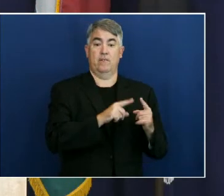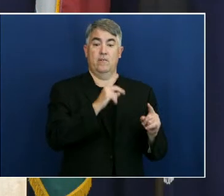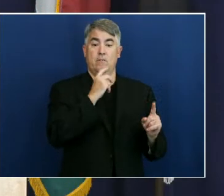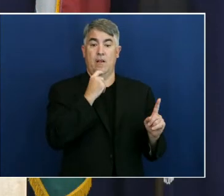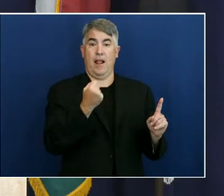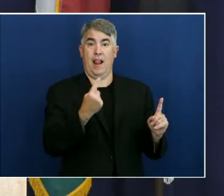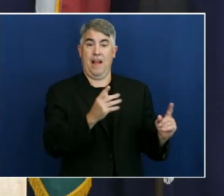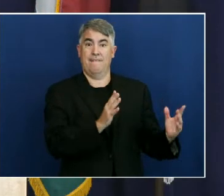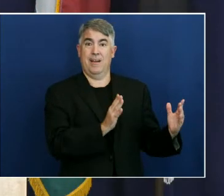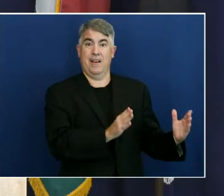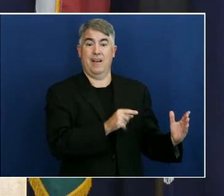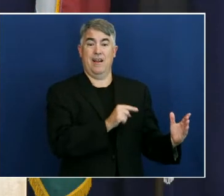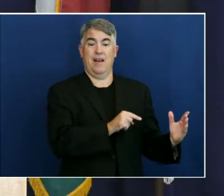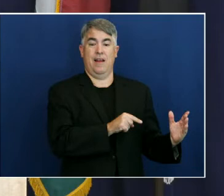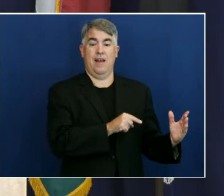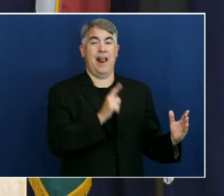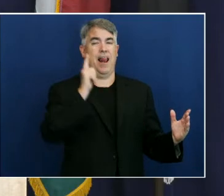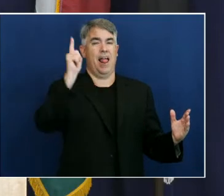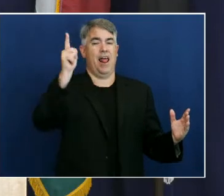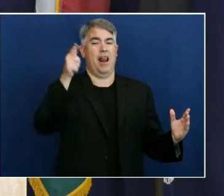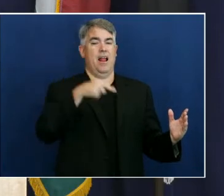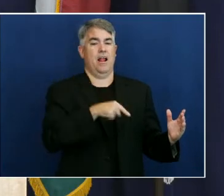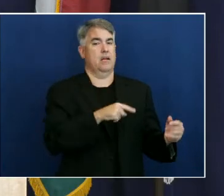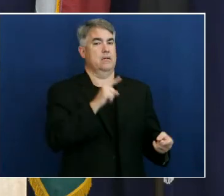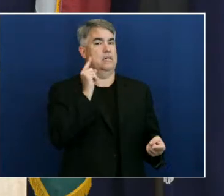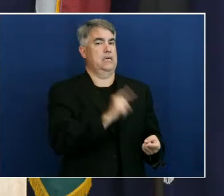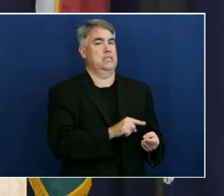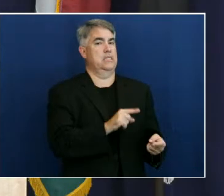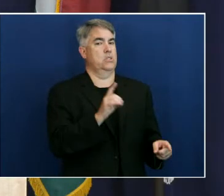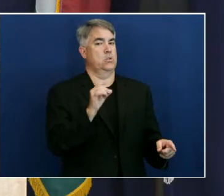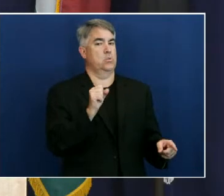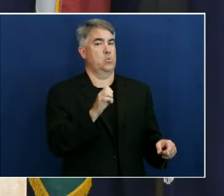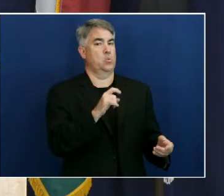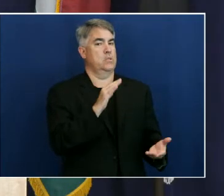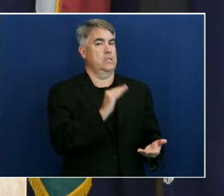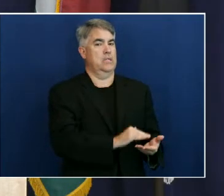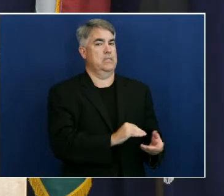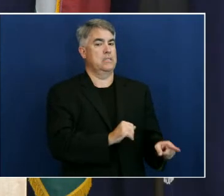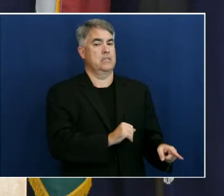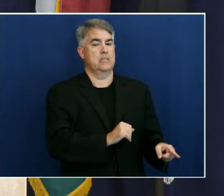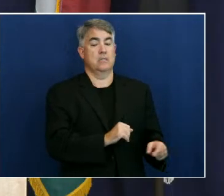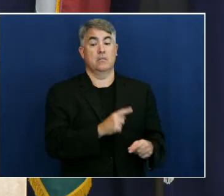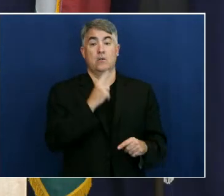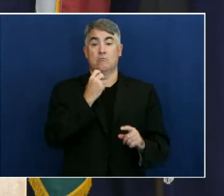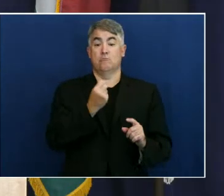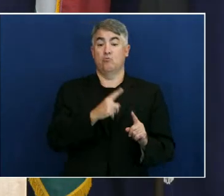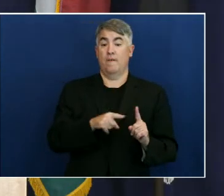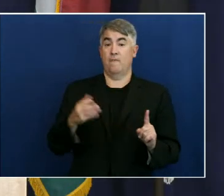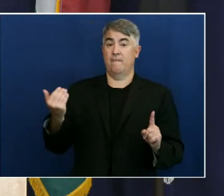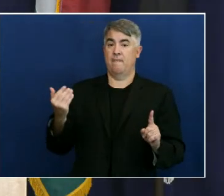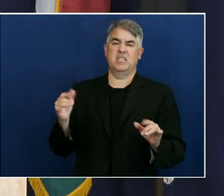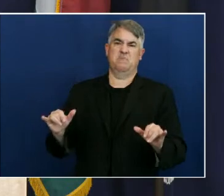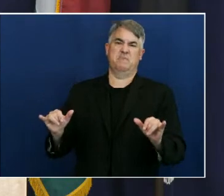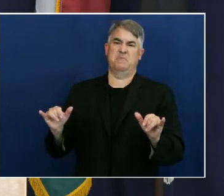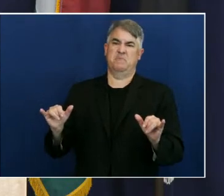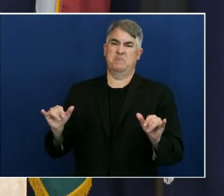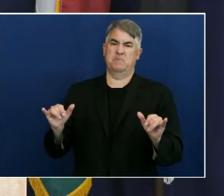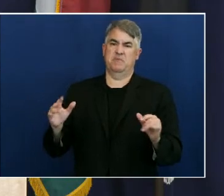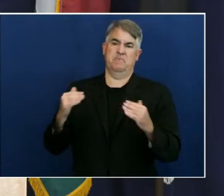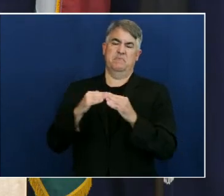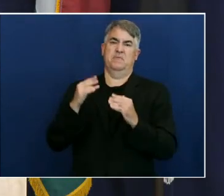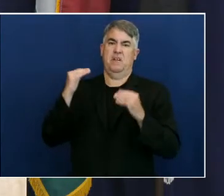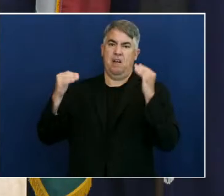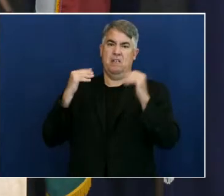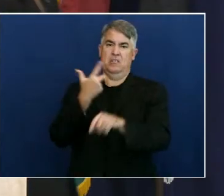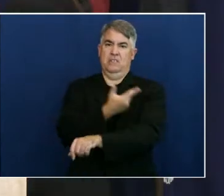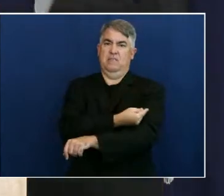population, but we aren't there yet. For the teens, 12 to 15, the vaccine is exactly the same for the 16 and over. Thank